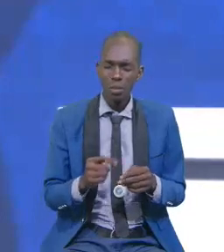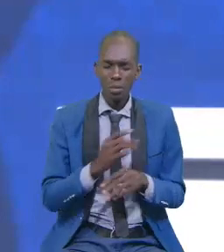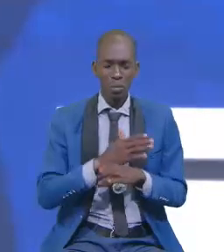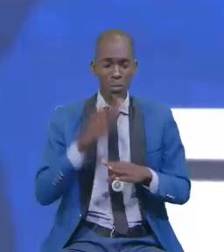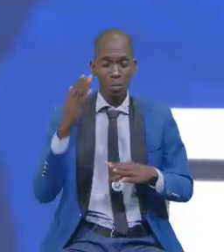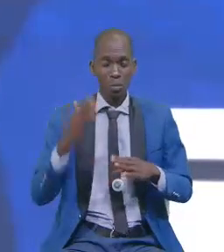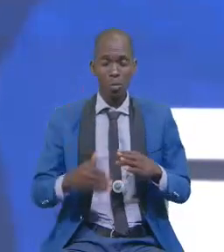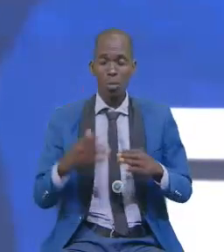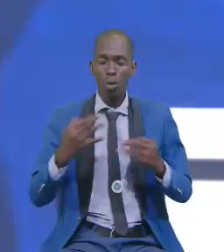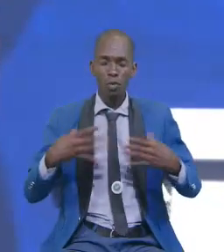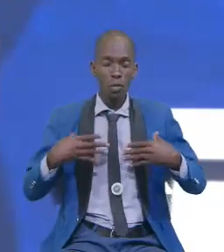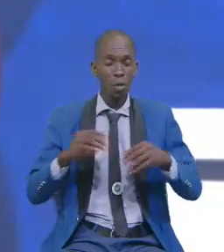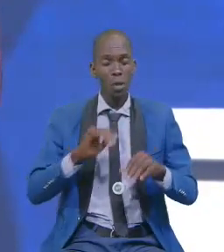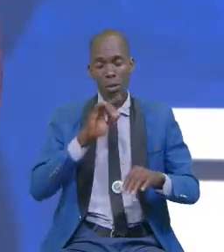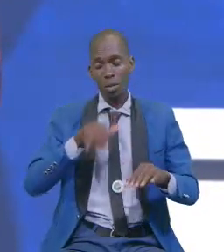in everyone tonight.